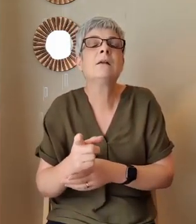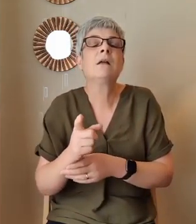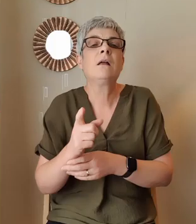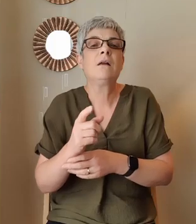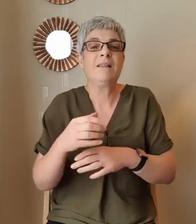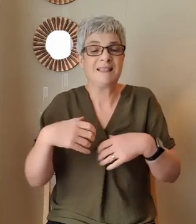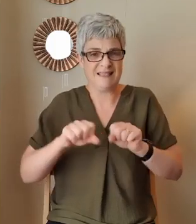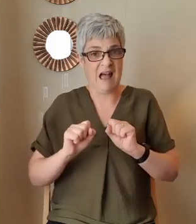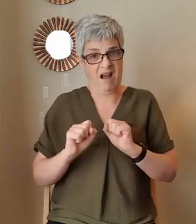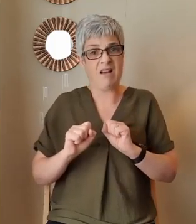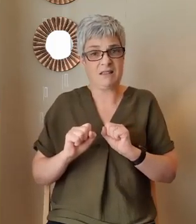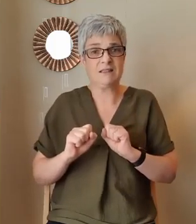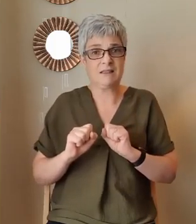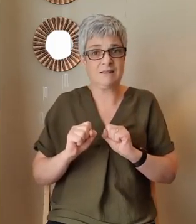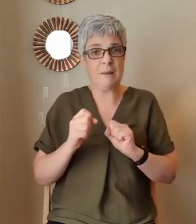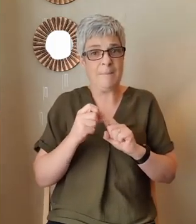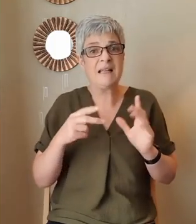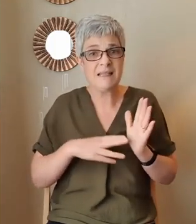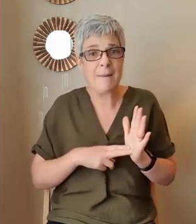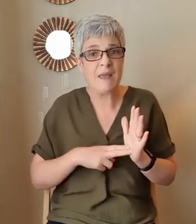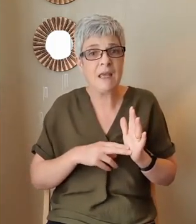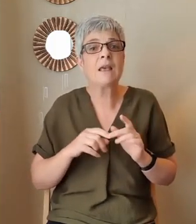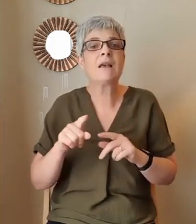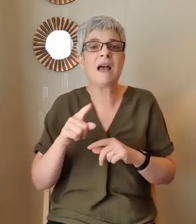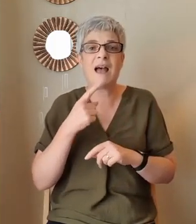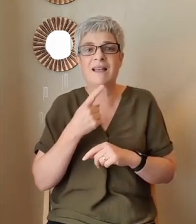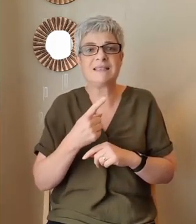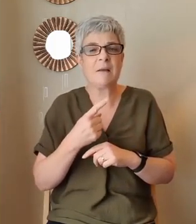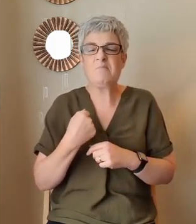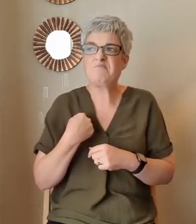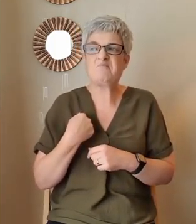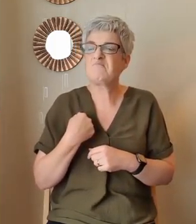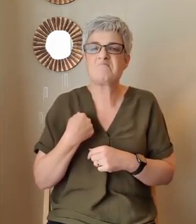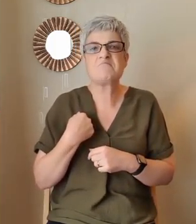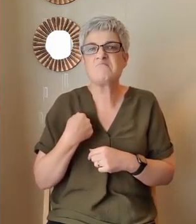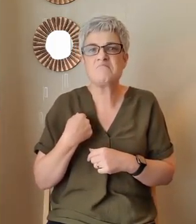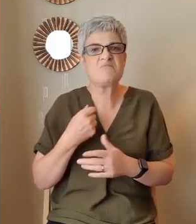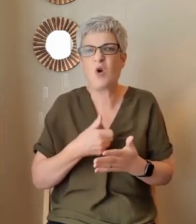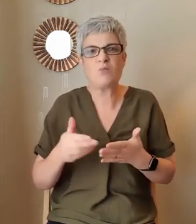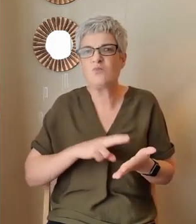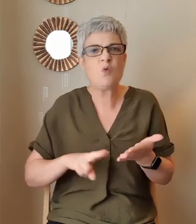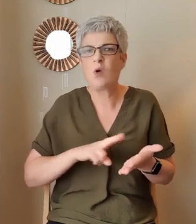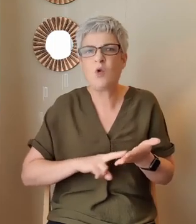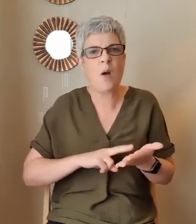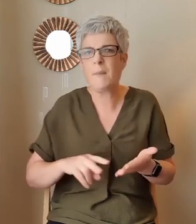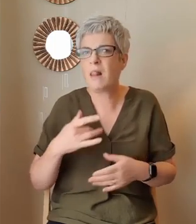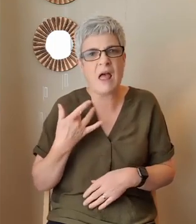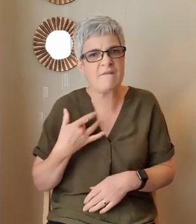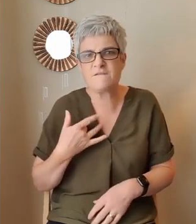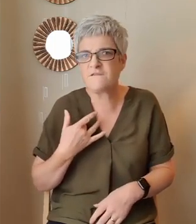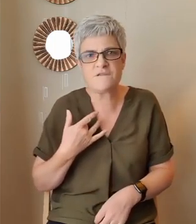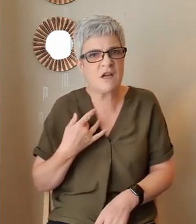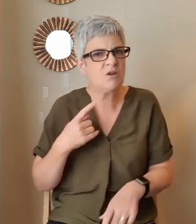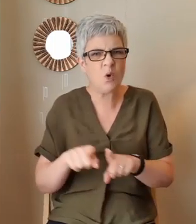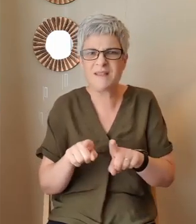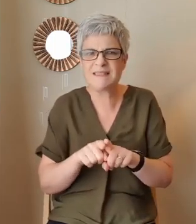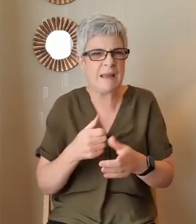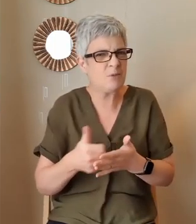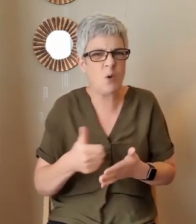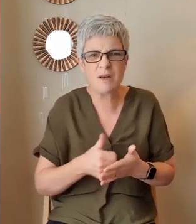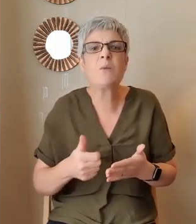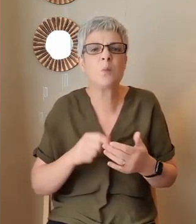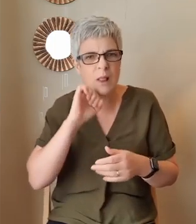at the beginning of the pandemic, I heard people say things like, oh, we're not going to go back to life as it was before. It's not going to be like before. It's going